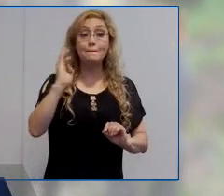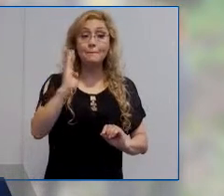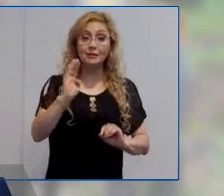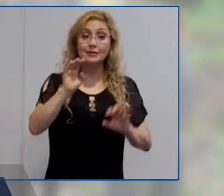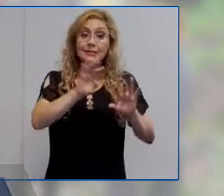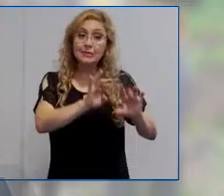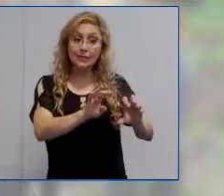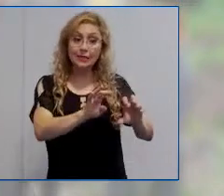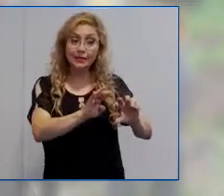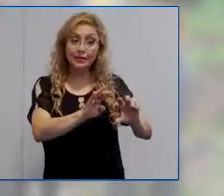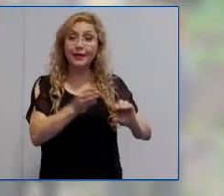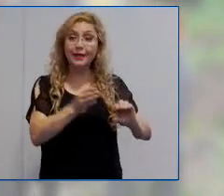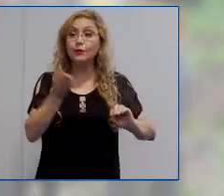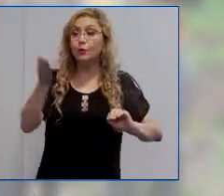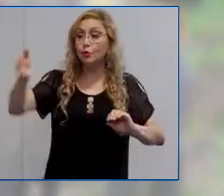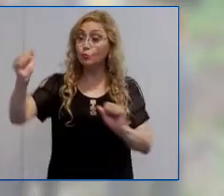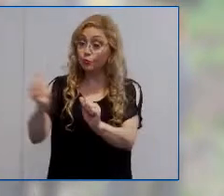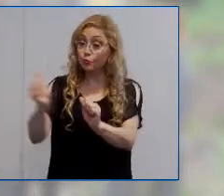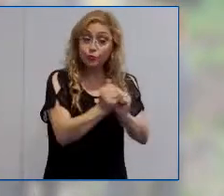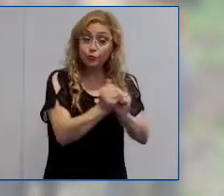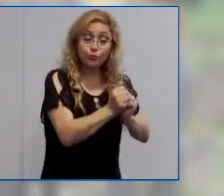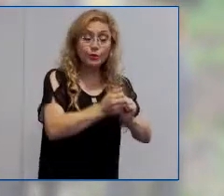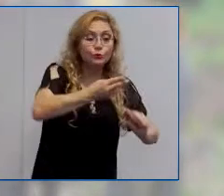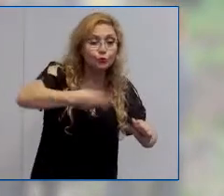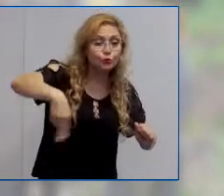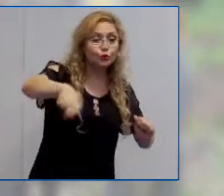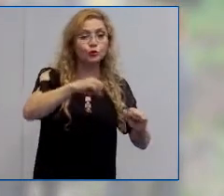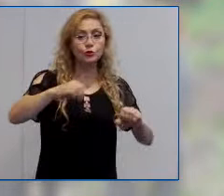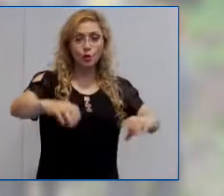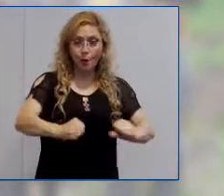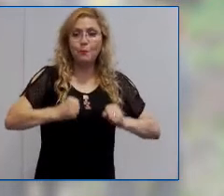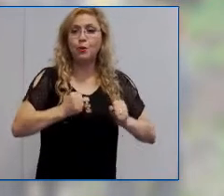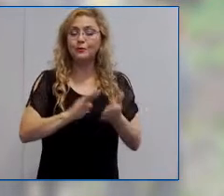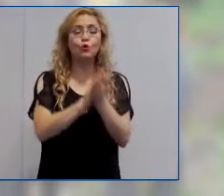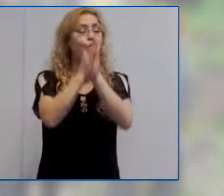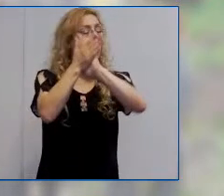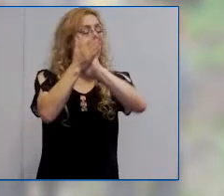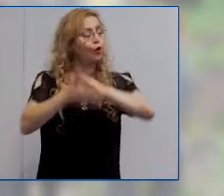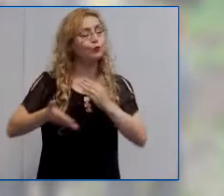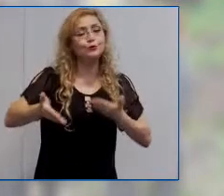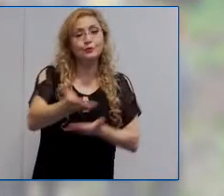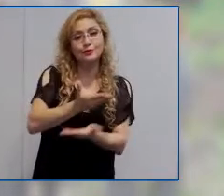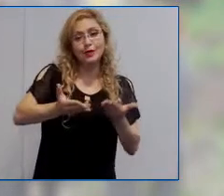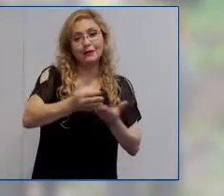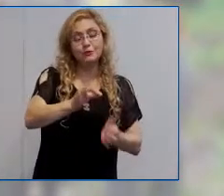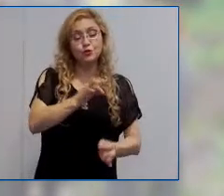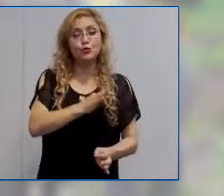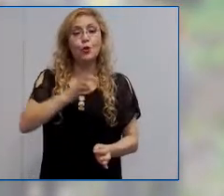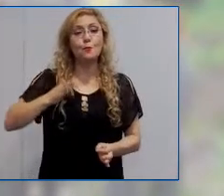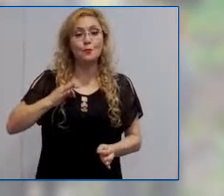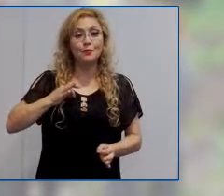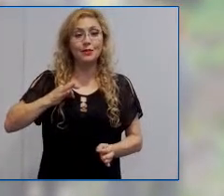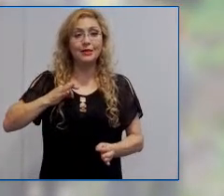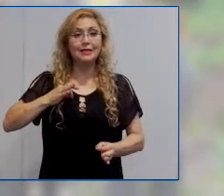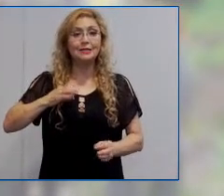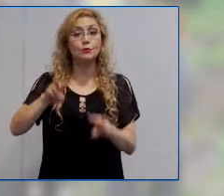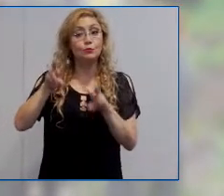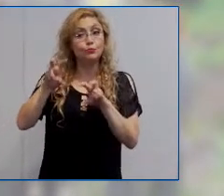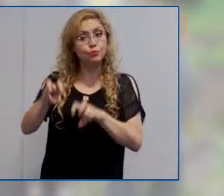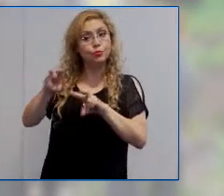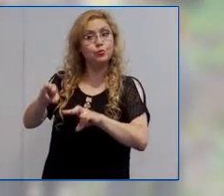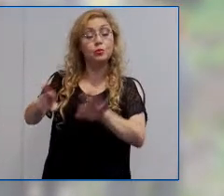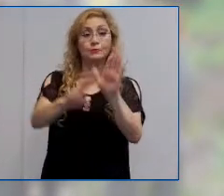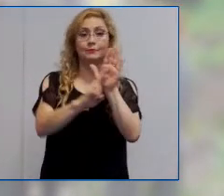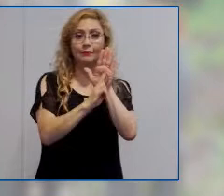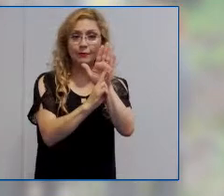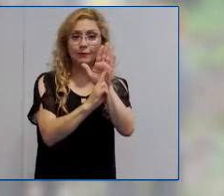here, Jose Guajardo, and all the services, we have empowered in all services by the Ministry of